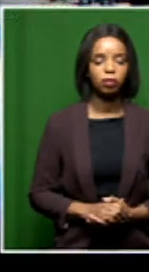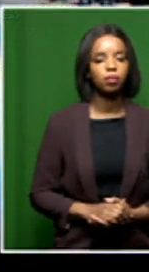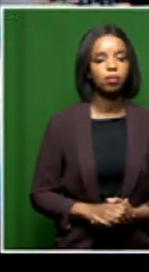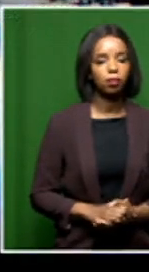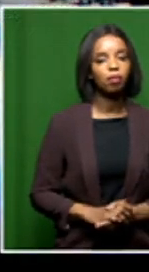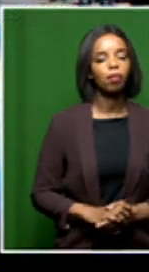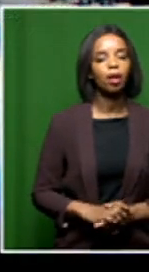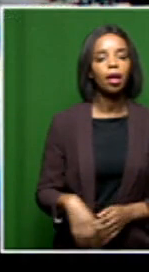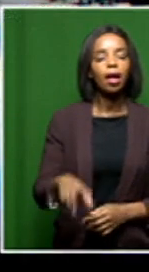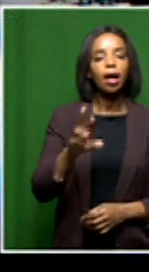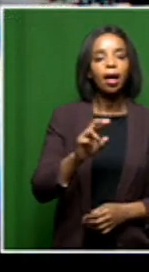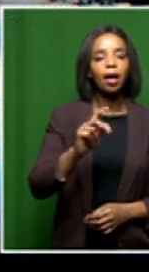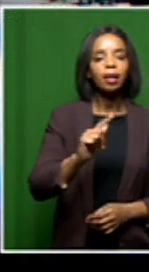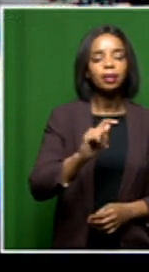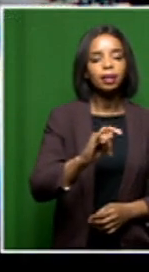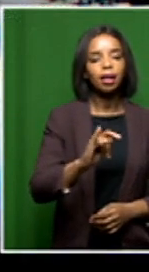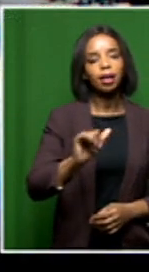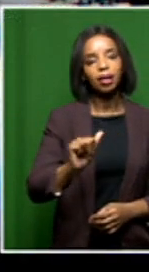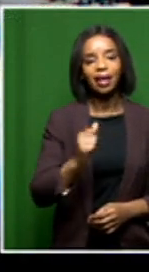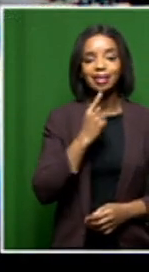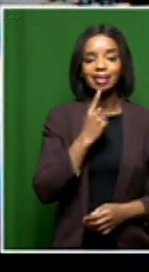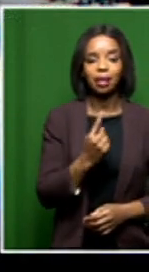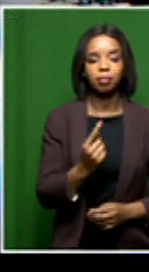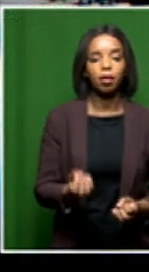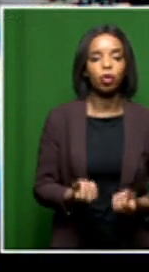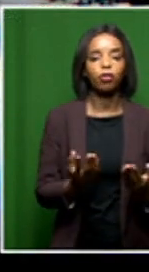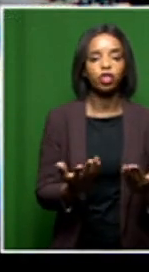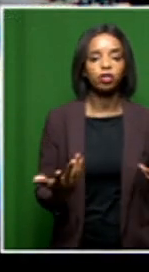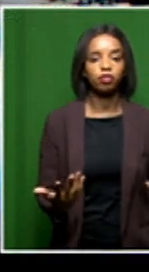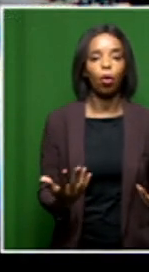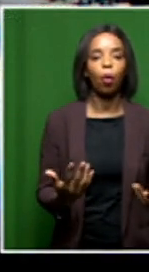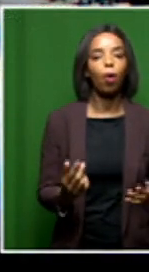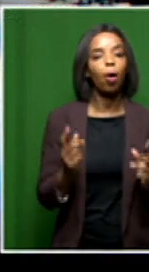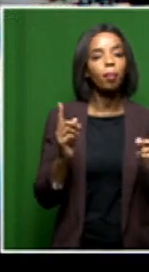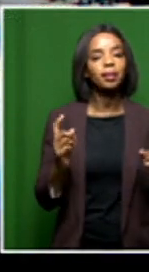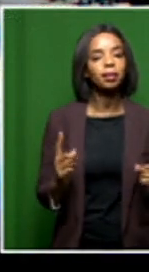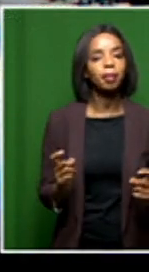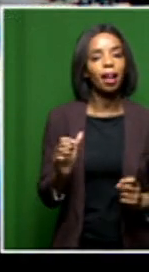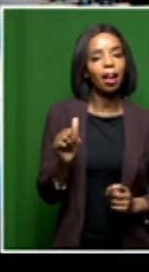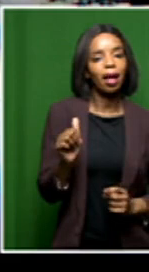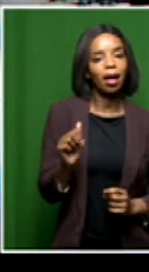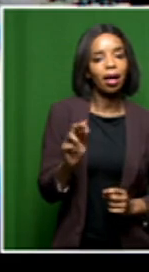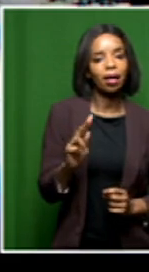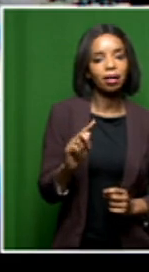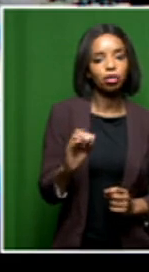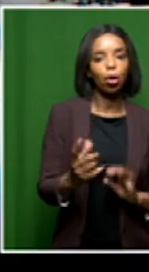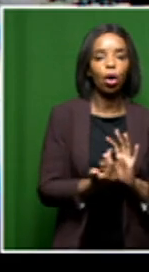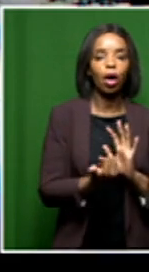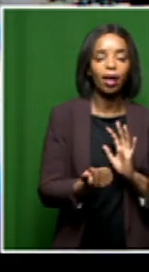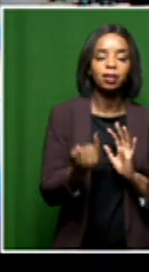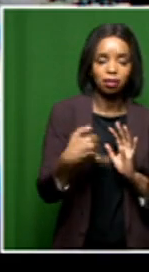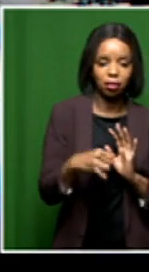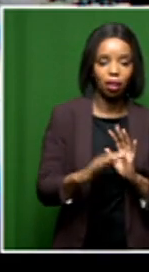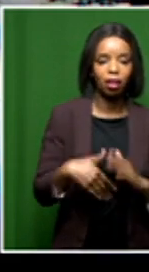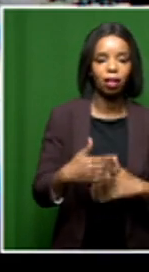Well, the Road Traffic Infringement Agency says the provisions of the principal AARTO Act are still enforceable until